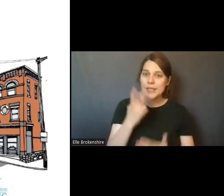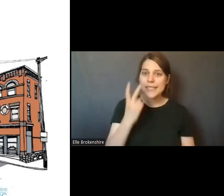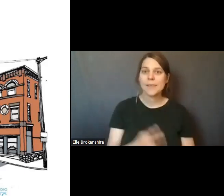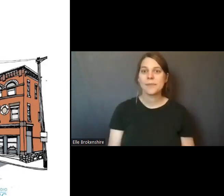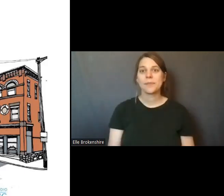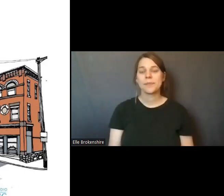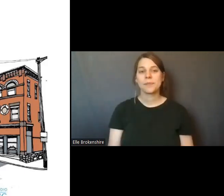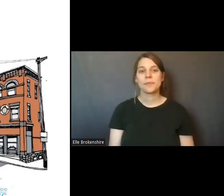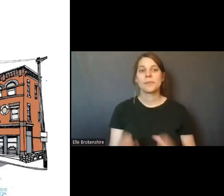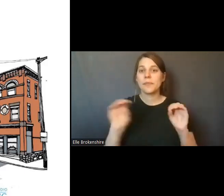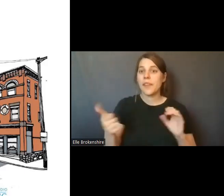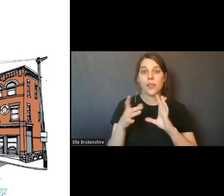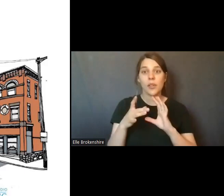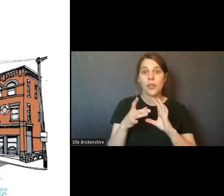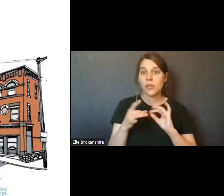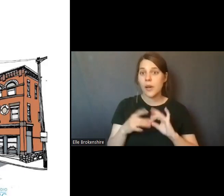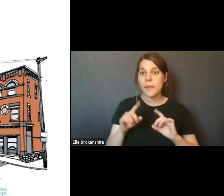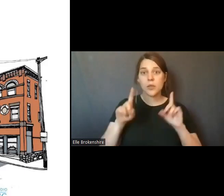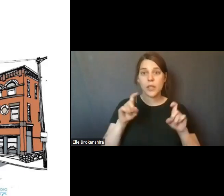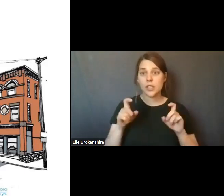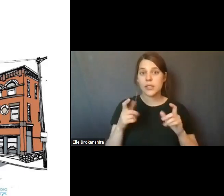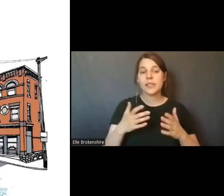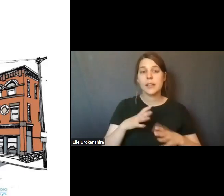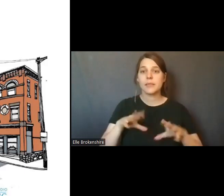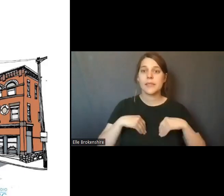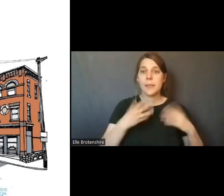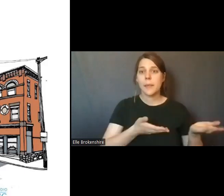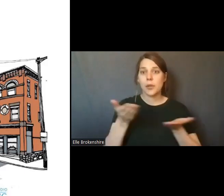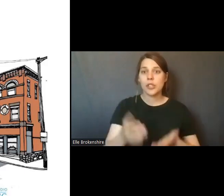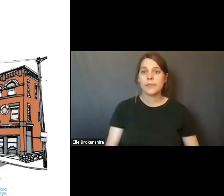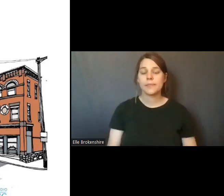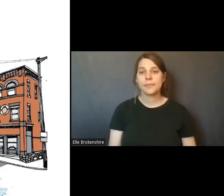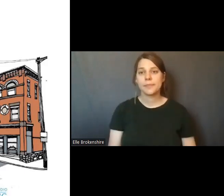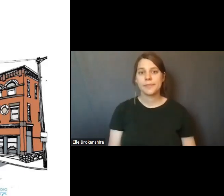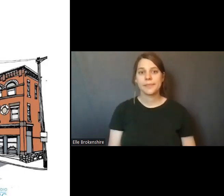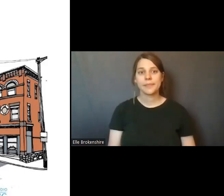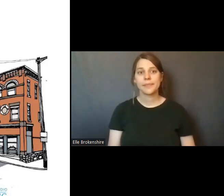No other questions or comments. I'll entertain a motion. Thank you.